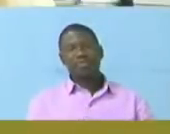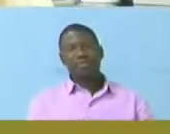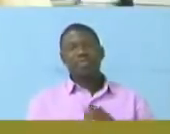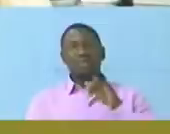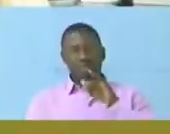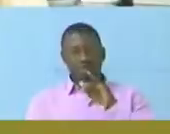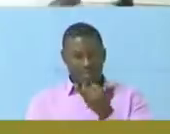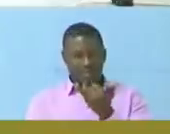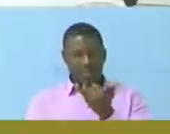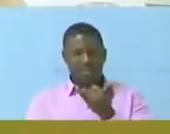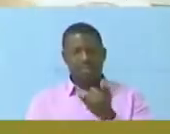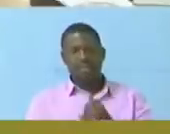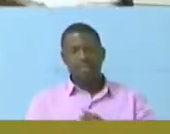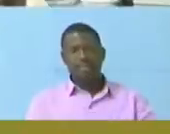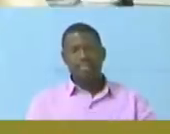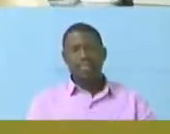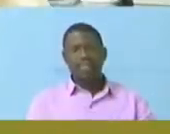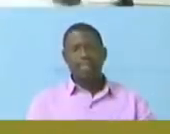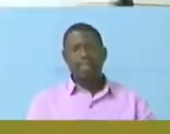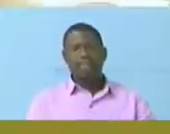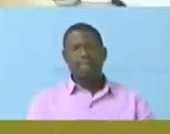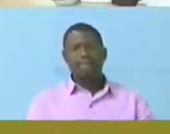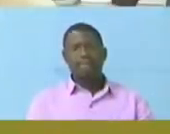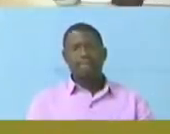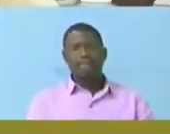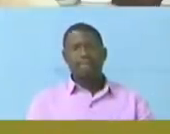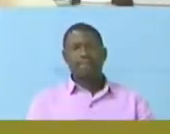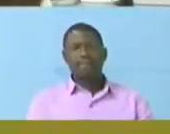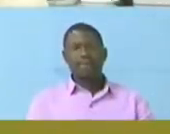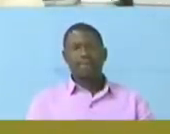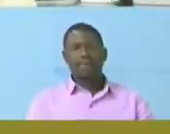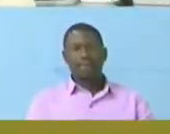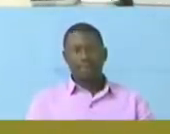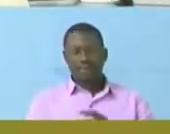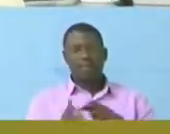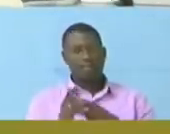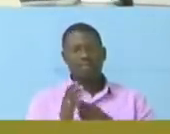Yes, this then it should be late